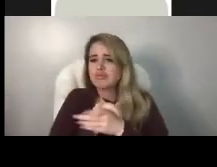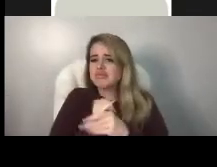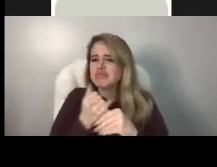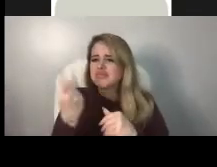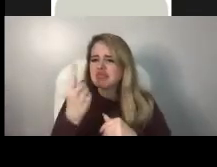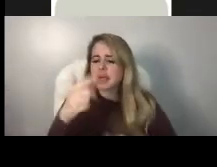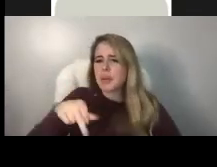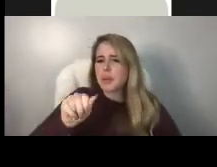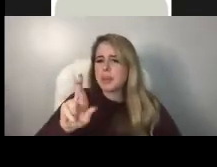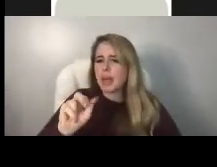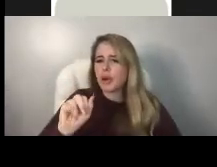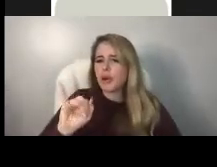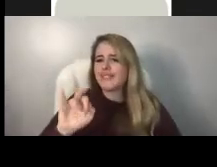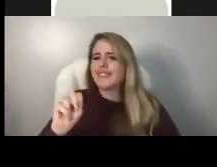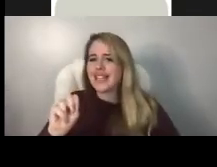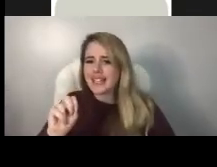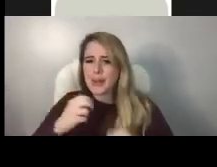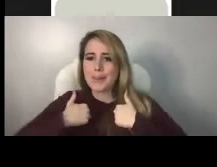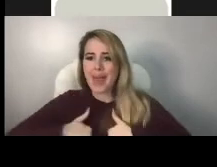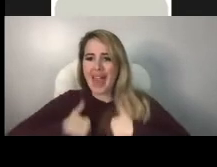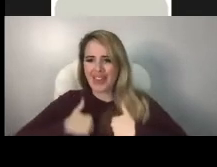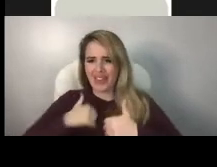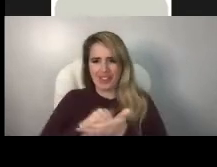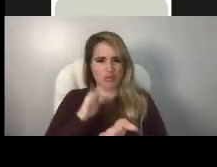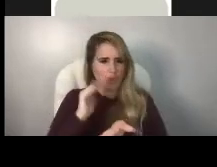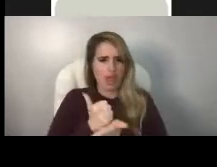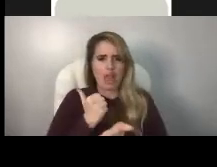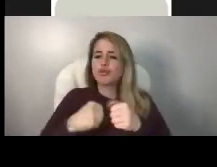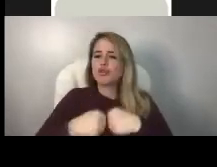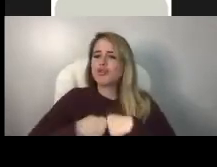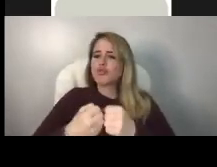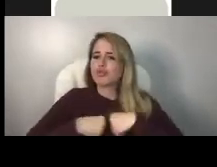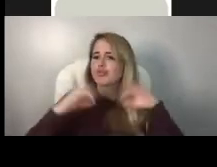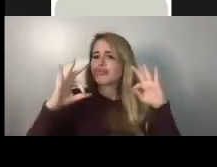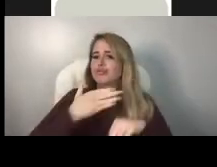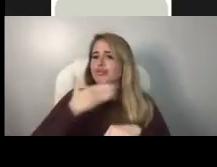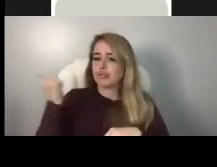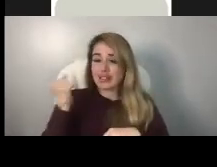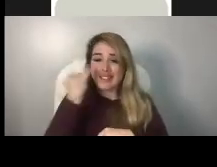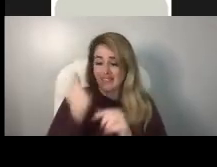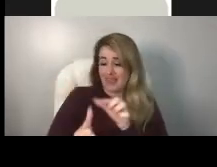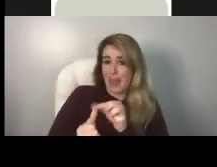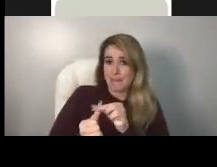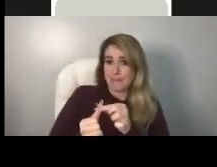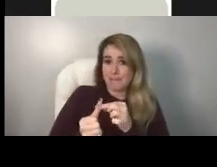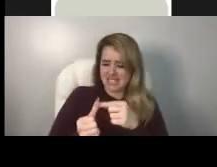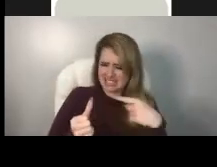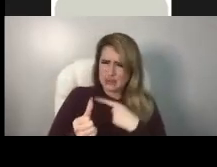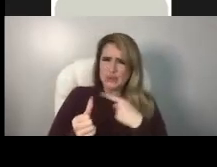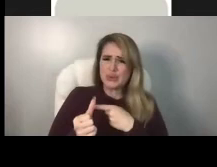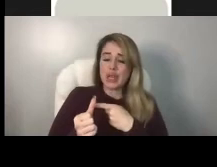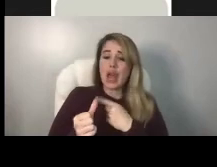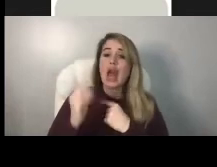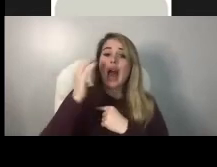joints limber and moving again. And then let's say you have arthritis in your thumb and you go out and do a lot of yard work and it's aching,